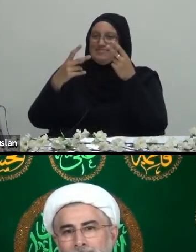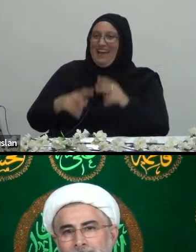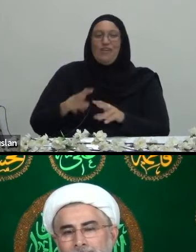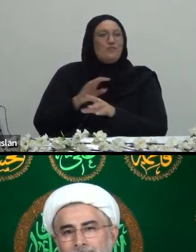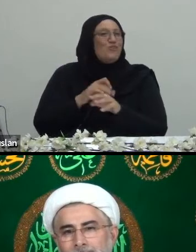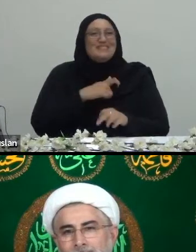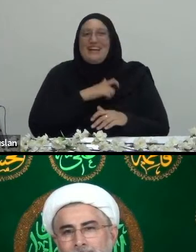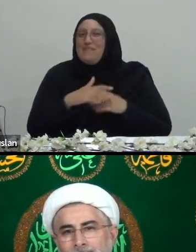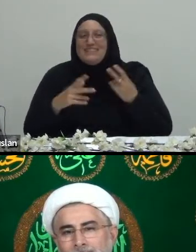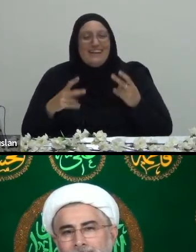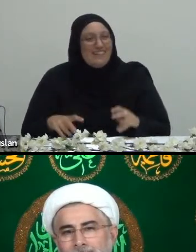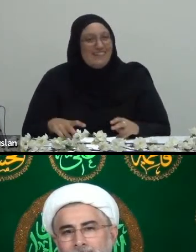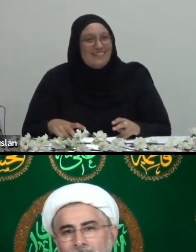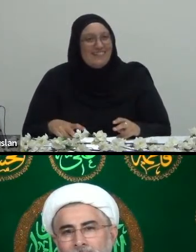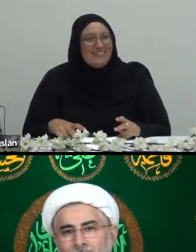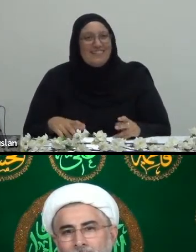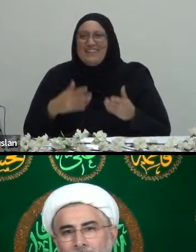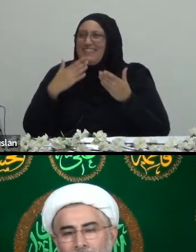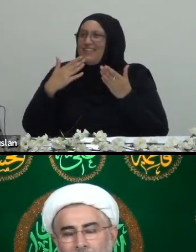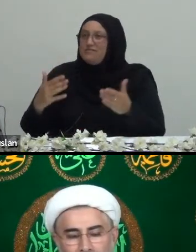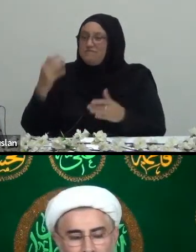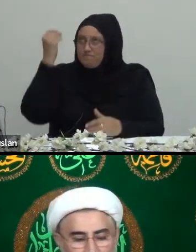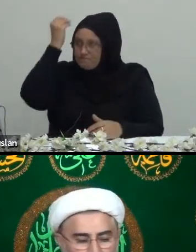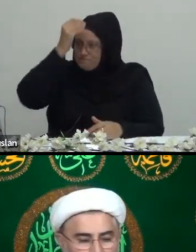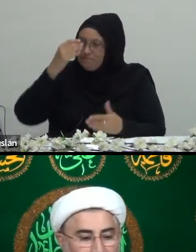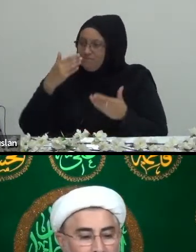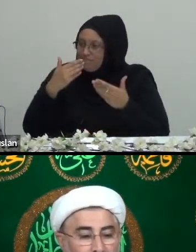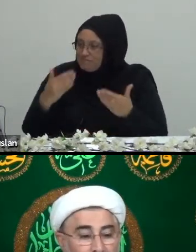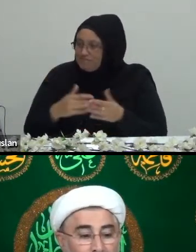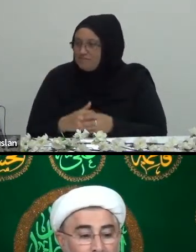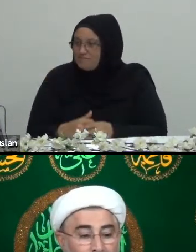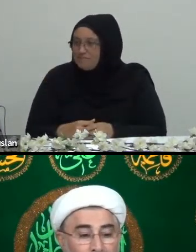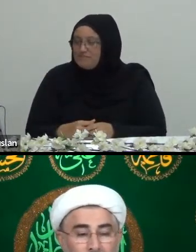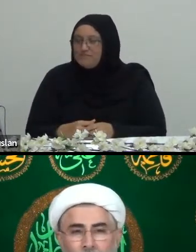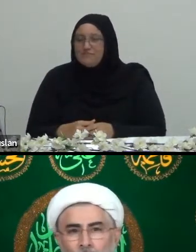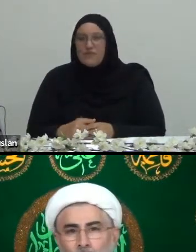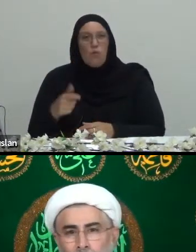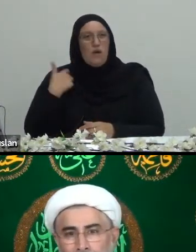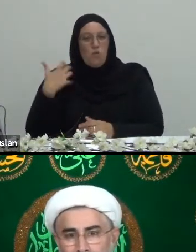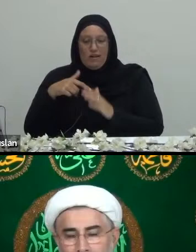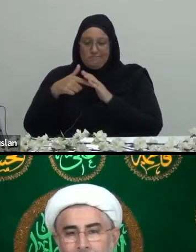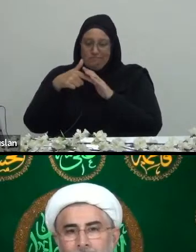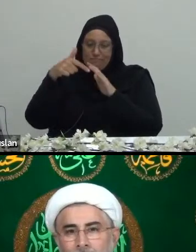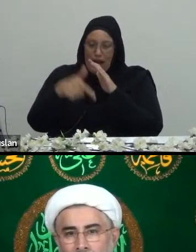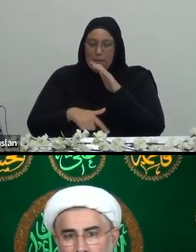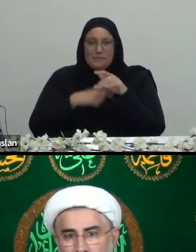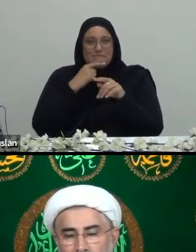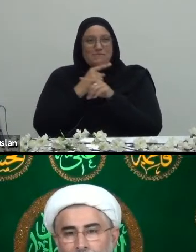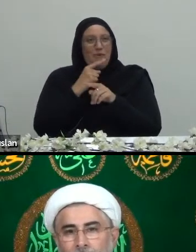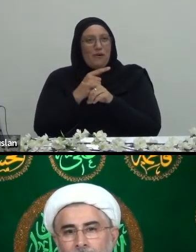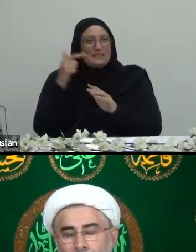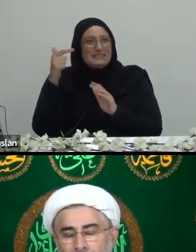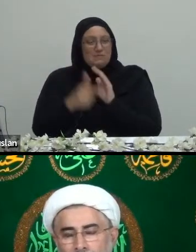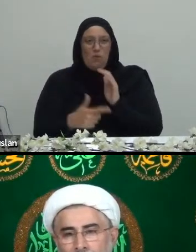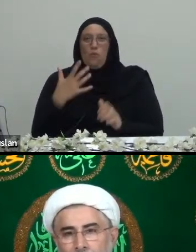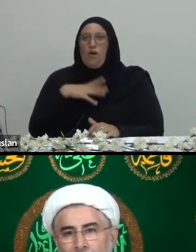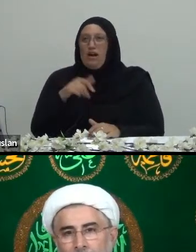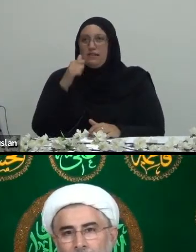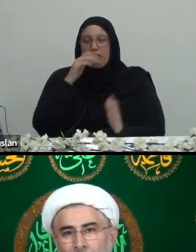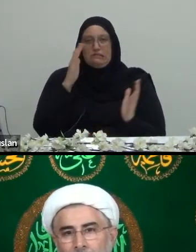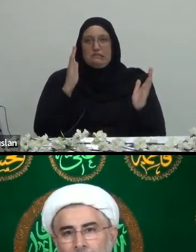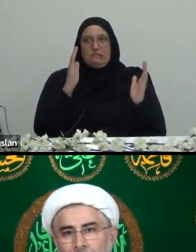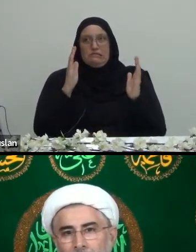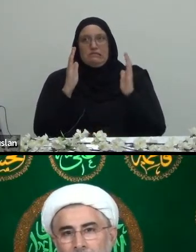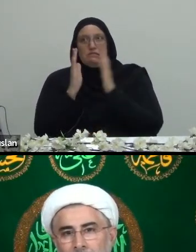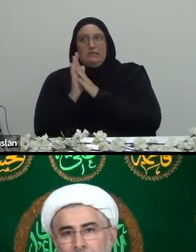much, Sheikh. Sheikh, we want to get into some of the real detailed areas, and I know that we're pushing through